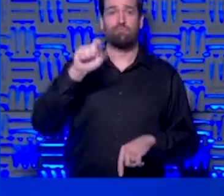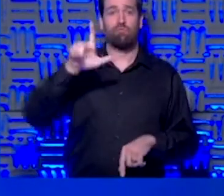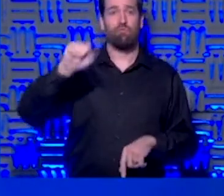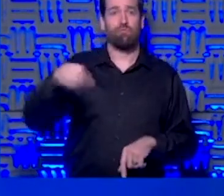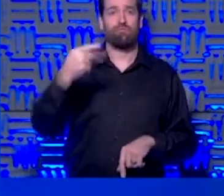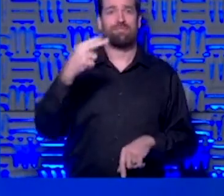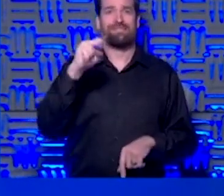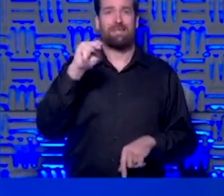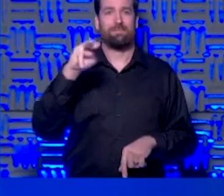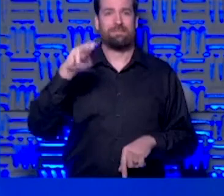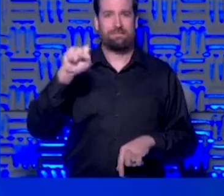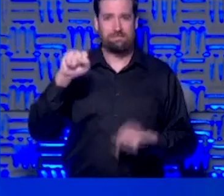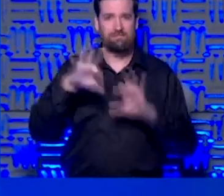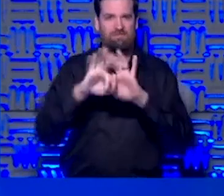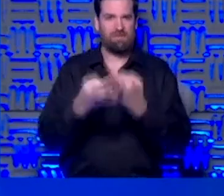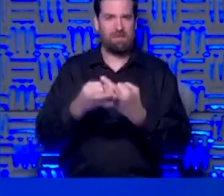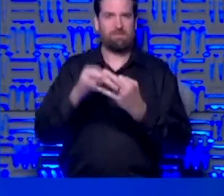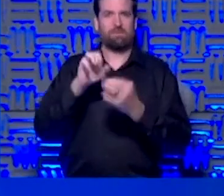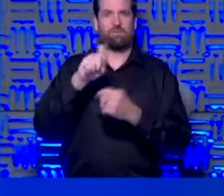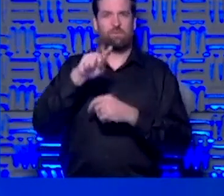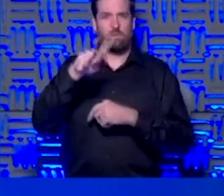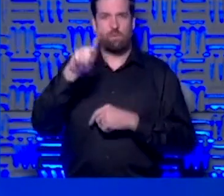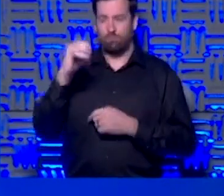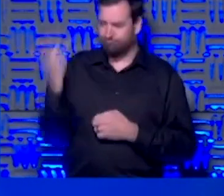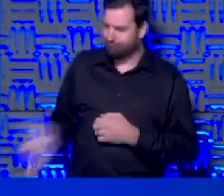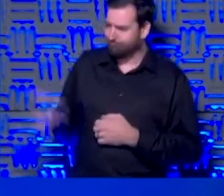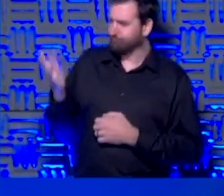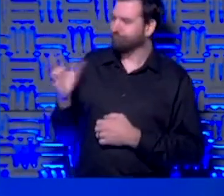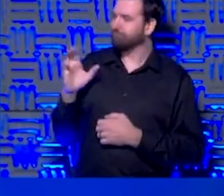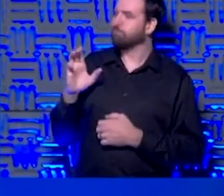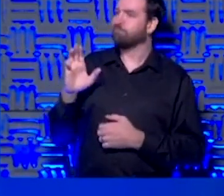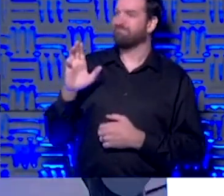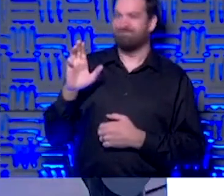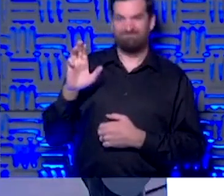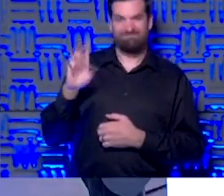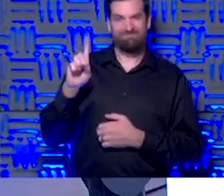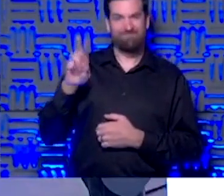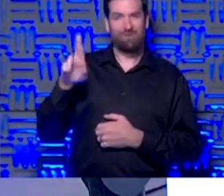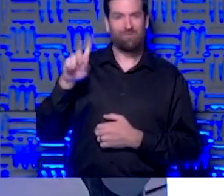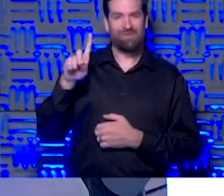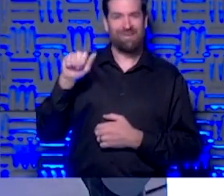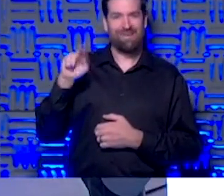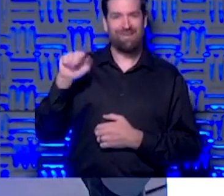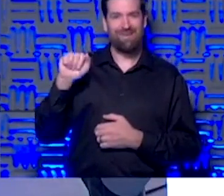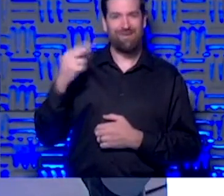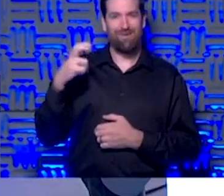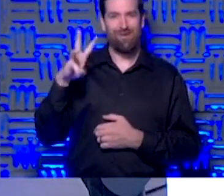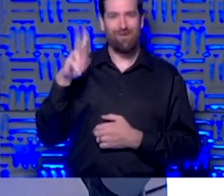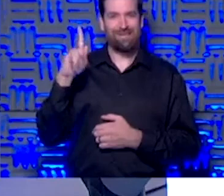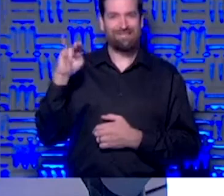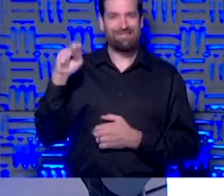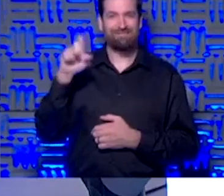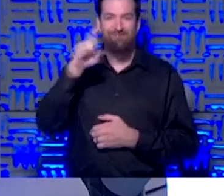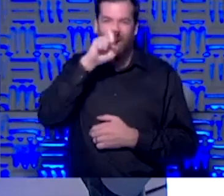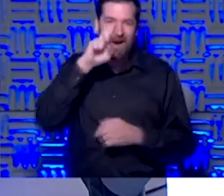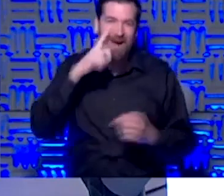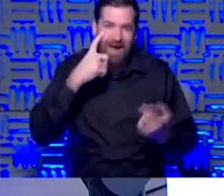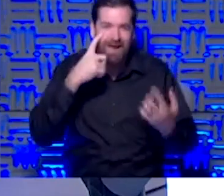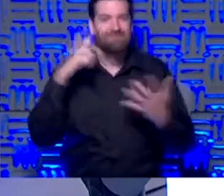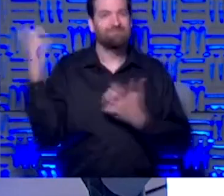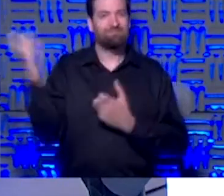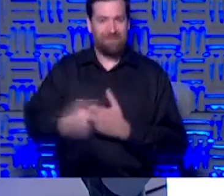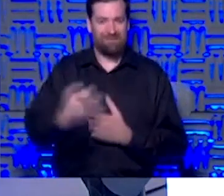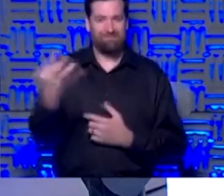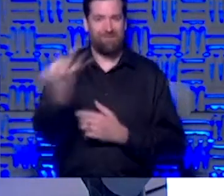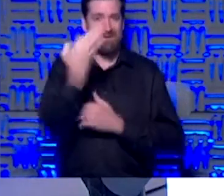Family Studio here at KU Hospital. Joined, of course, by my right-hand man, Dr. Hi. Dana Hawkinson, Hawkeye, back with you this Friday morning